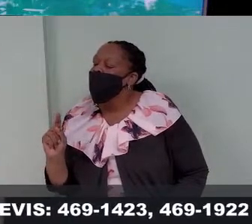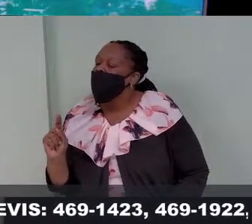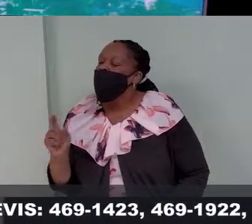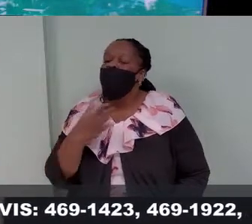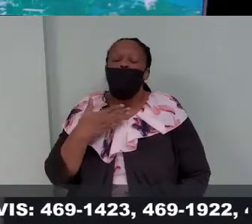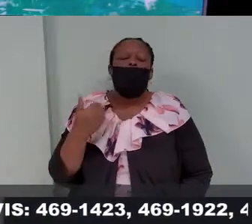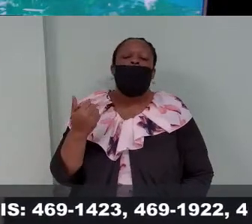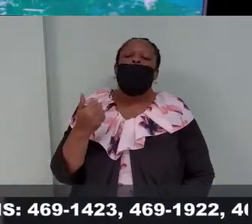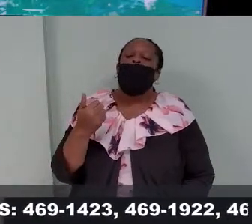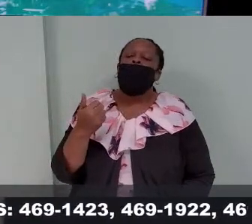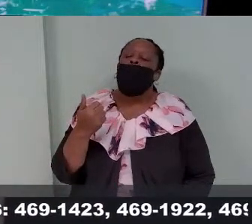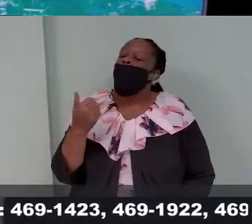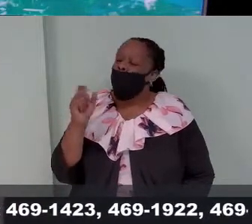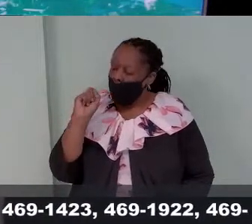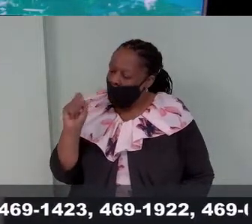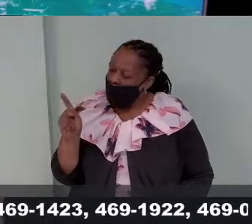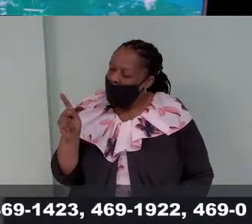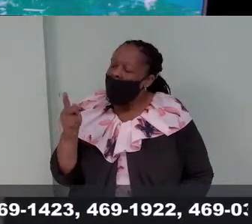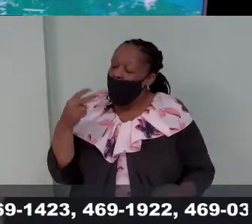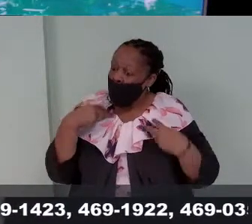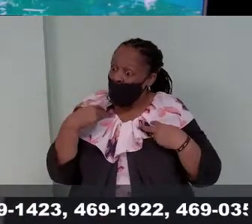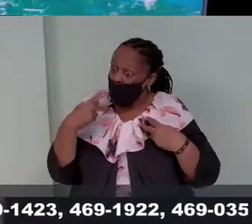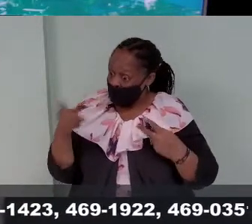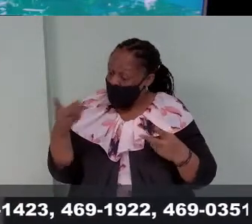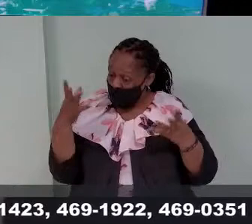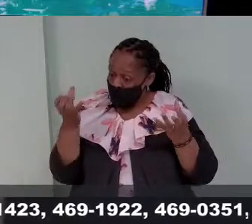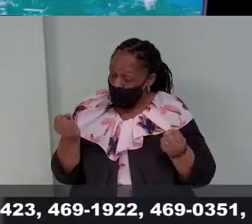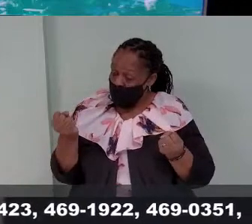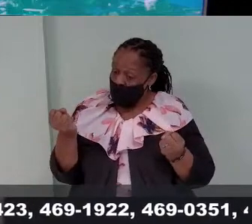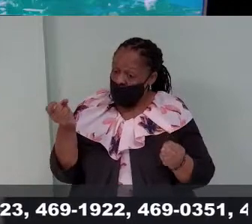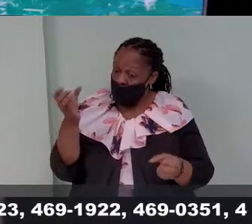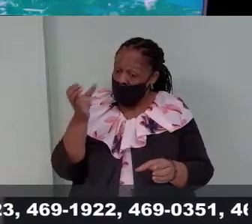take you to your destination, meaning your place of abode.